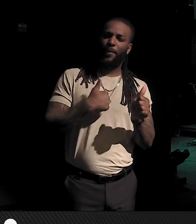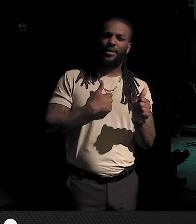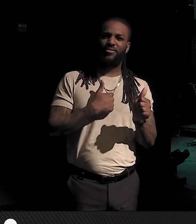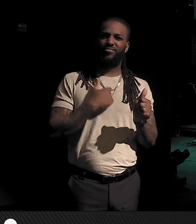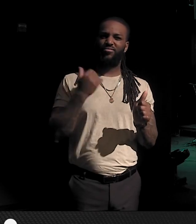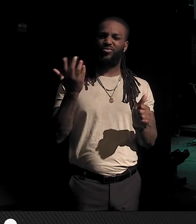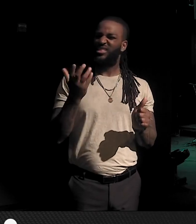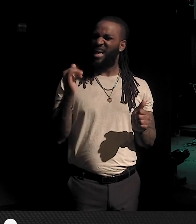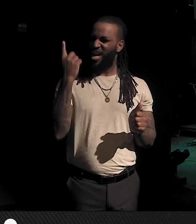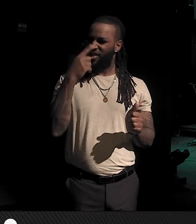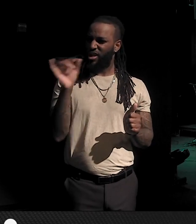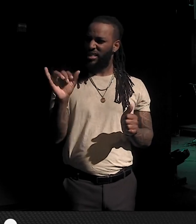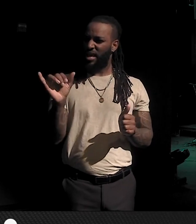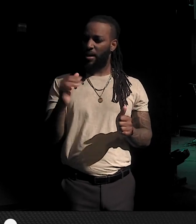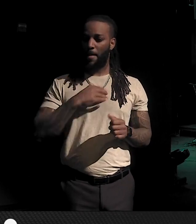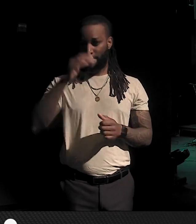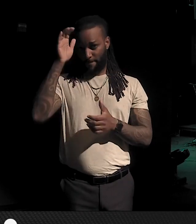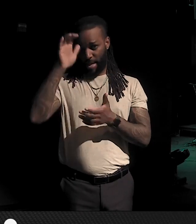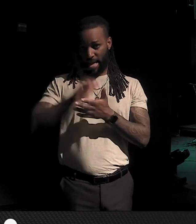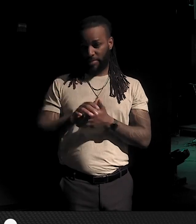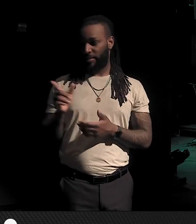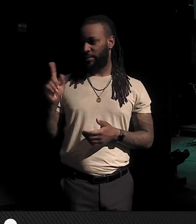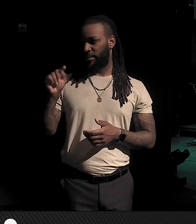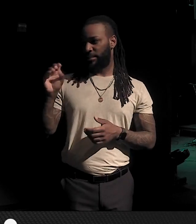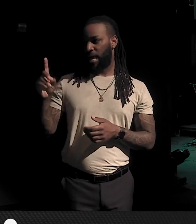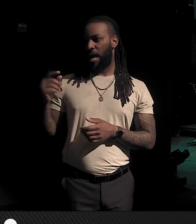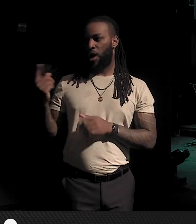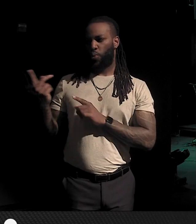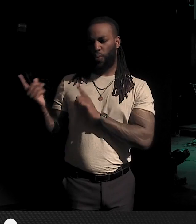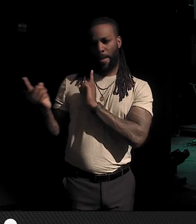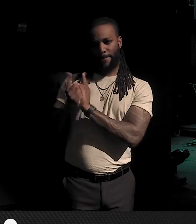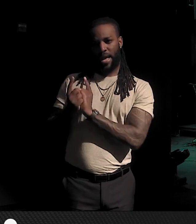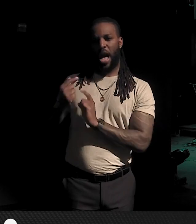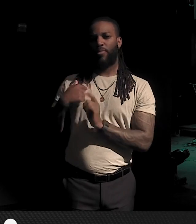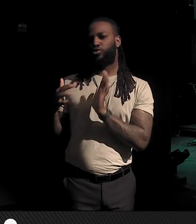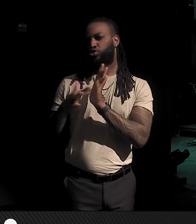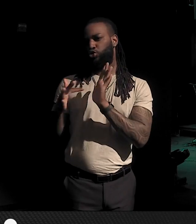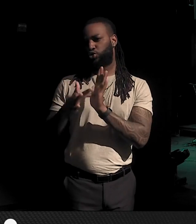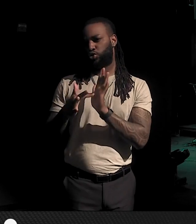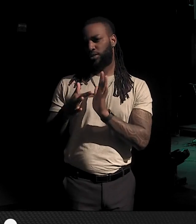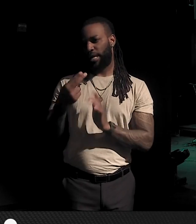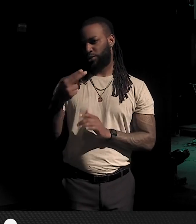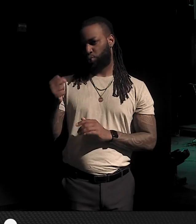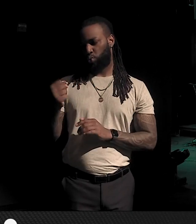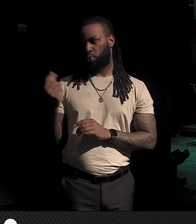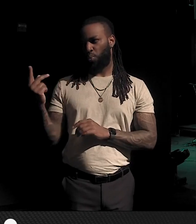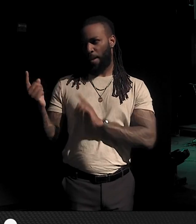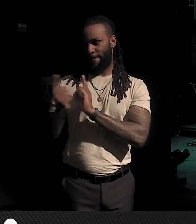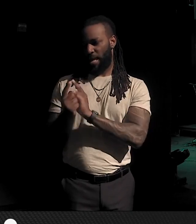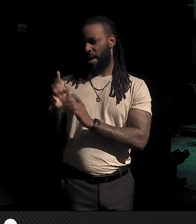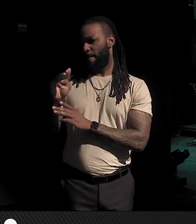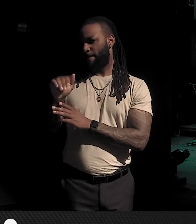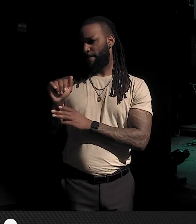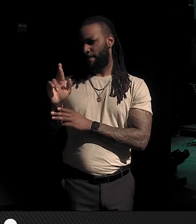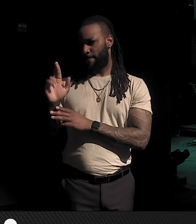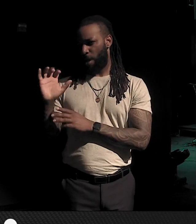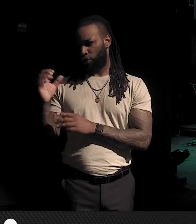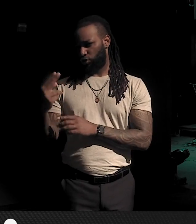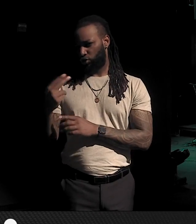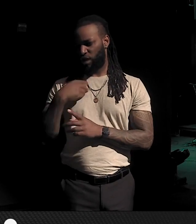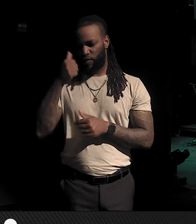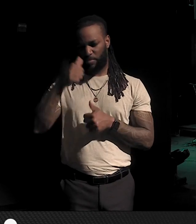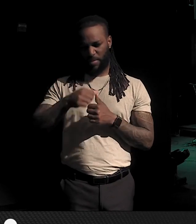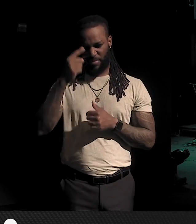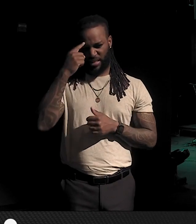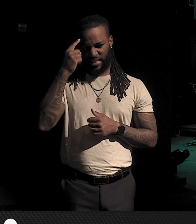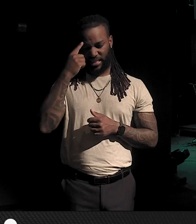looks like? I met my husband Todd when I was a junior in high school, and we met in March. And I remember thinking this was